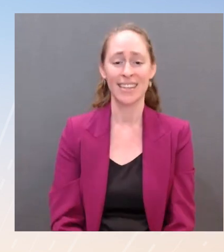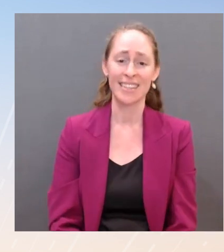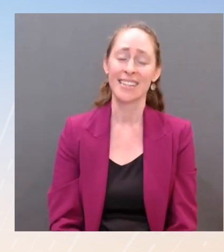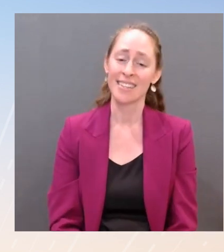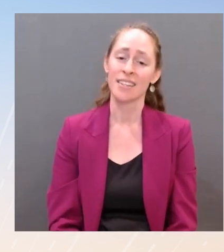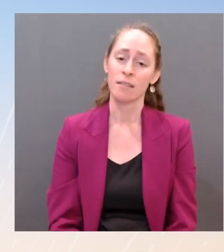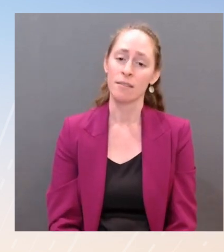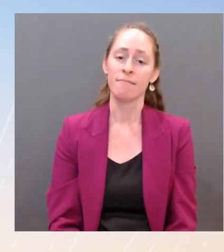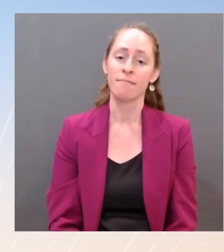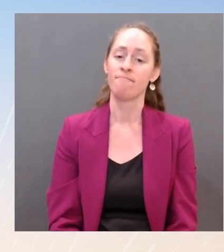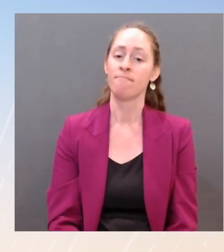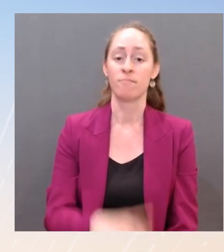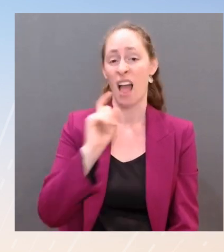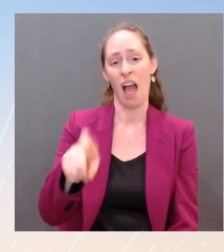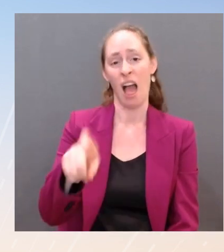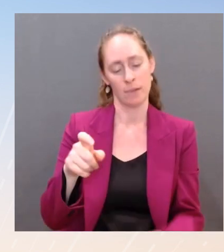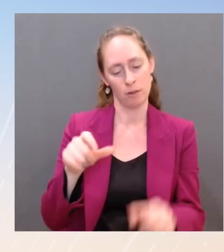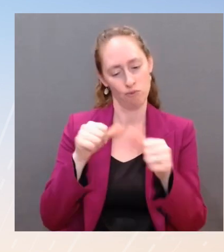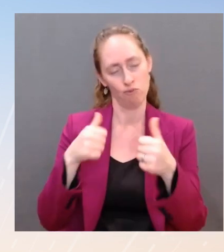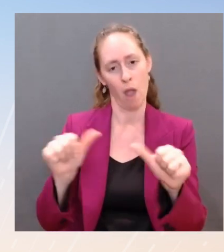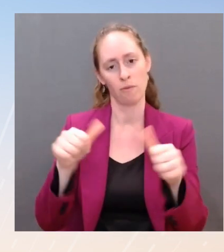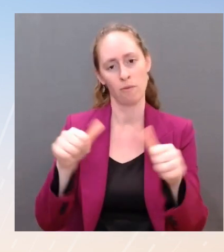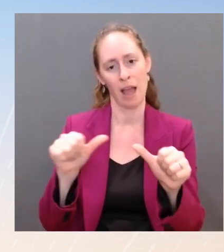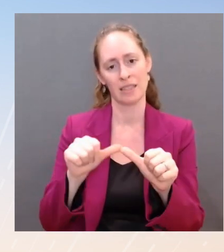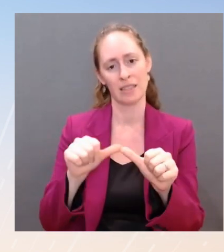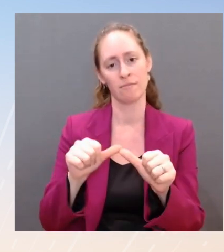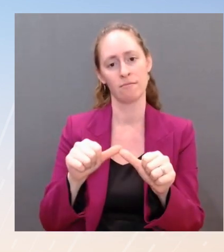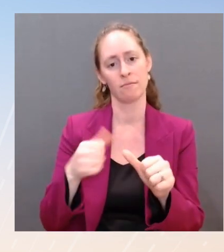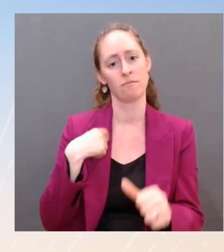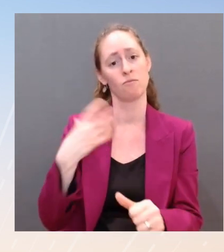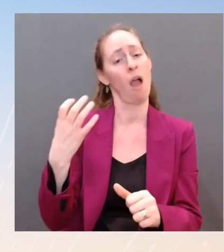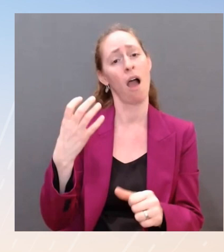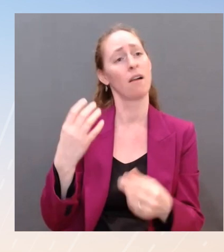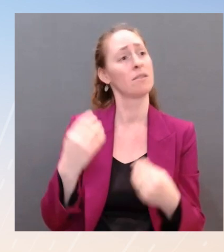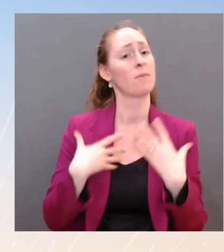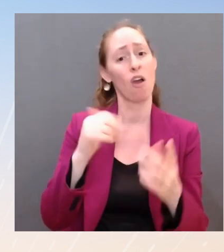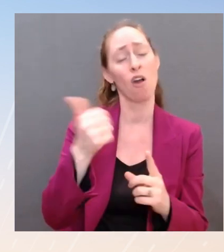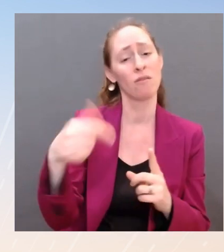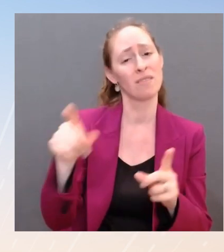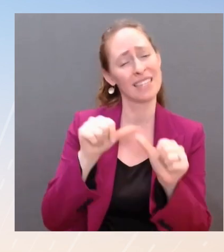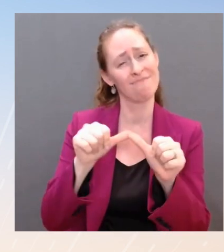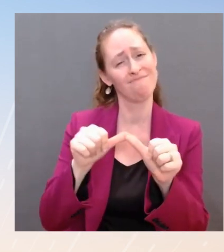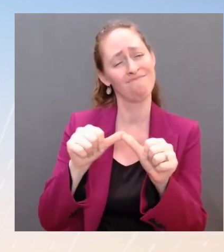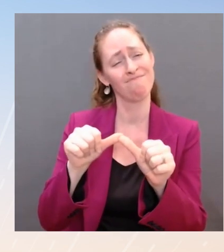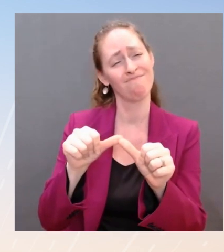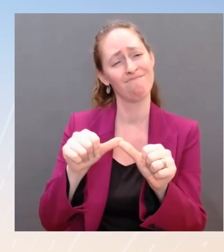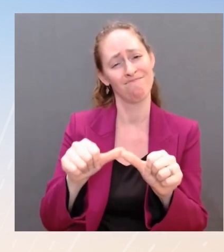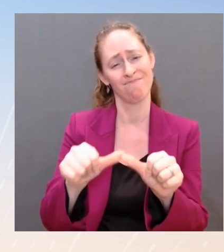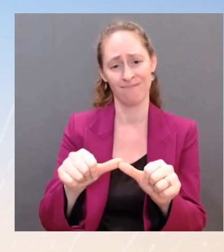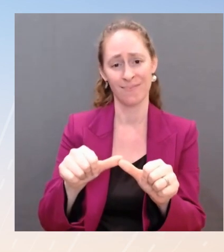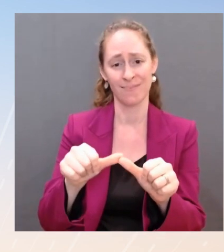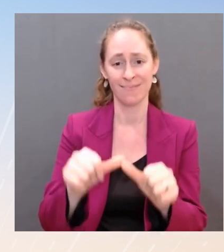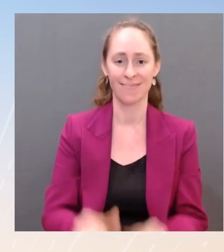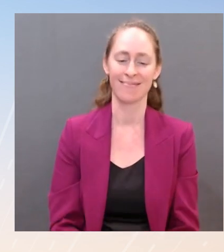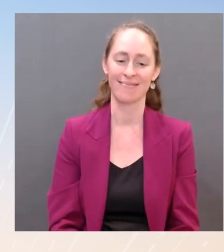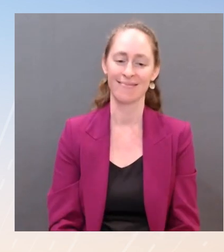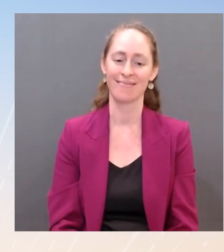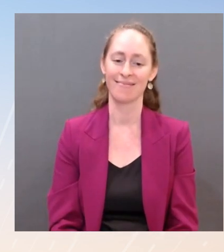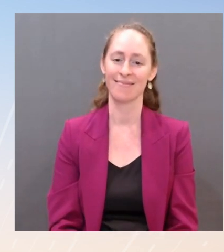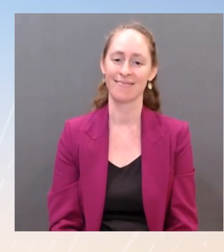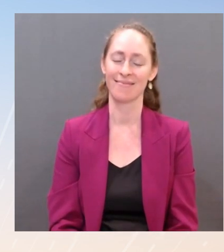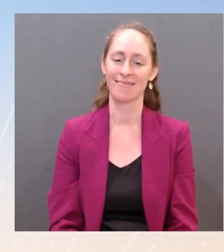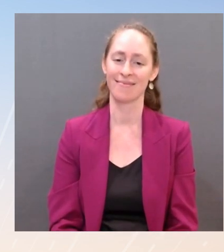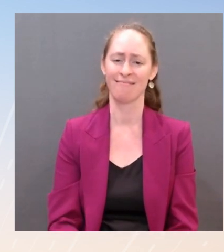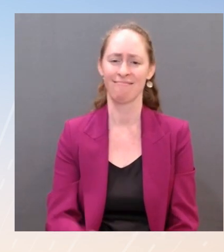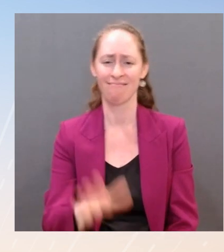you know, inspire others to really start this journey too, but yeah. But Jasmine, look how you've turned something that was negative, right, into something